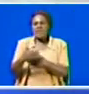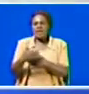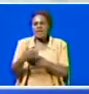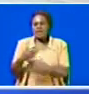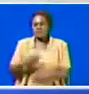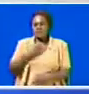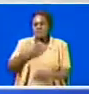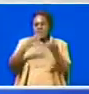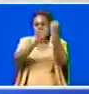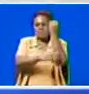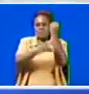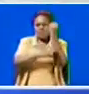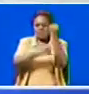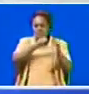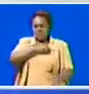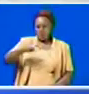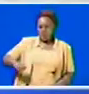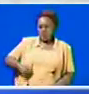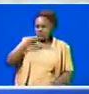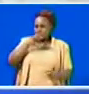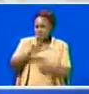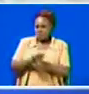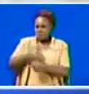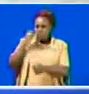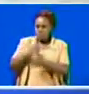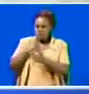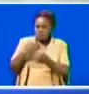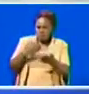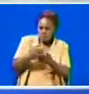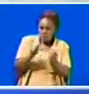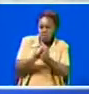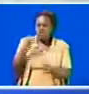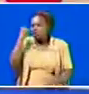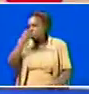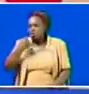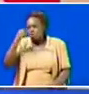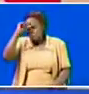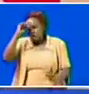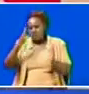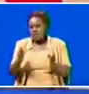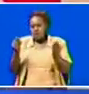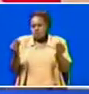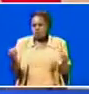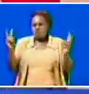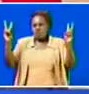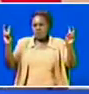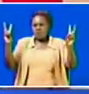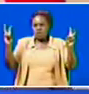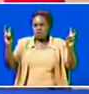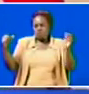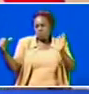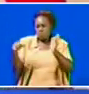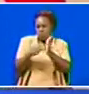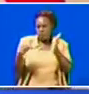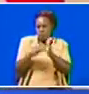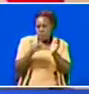country. The Baringo senator promised to work closely with Governor Ali Hassan Joho in solving matters that have remained thorny